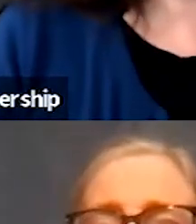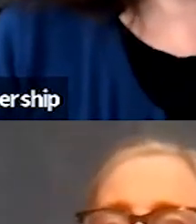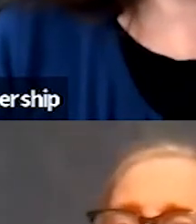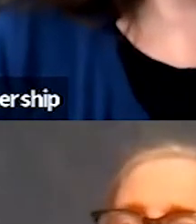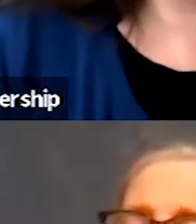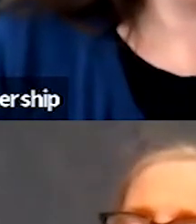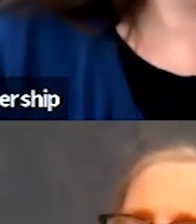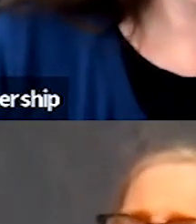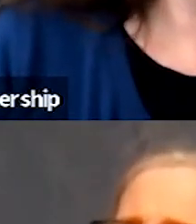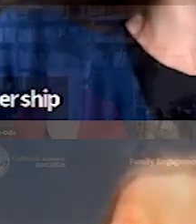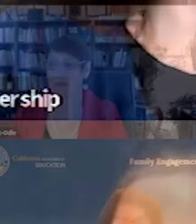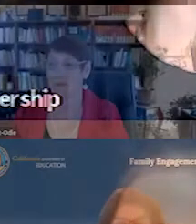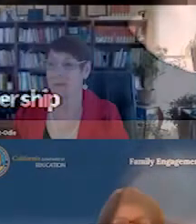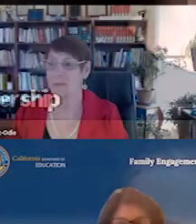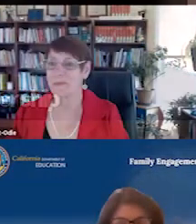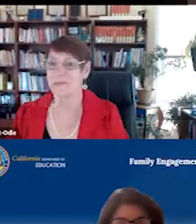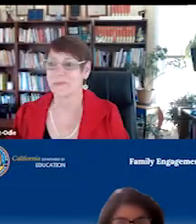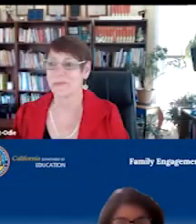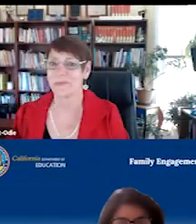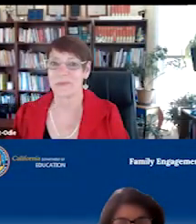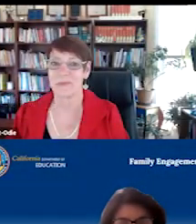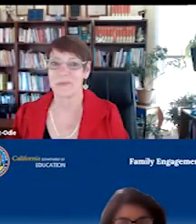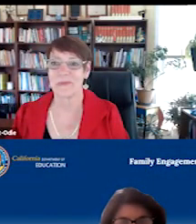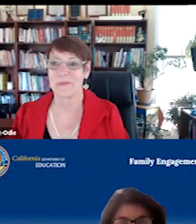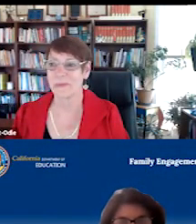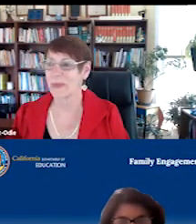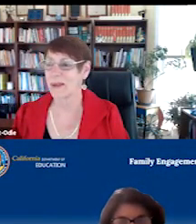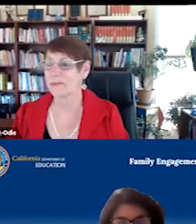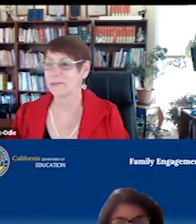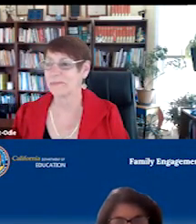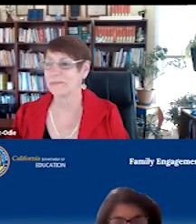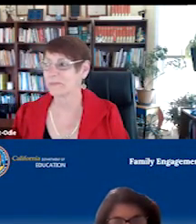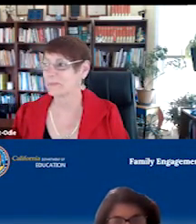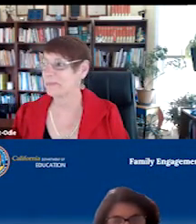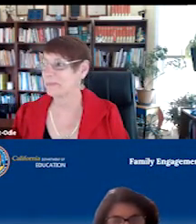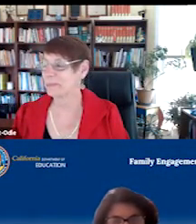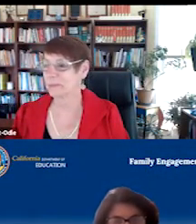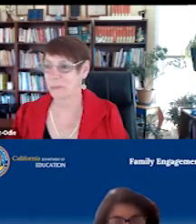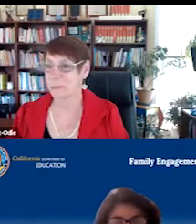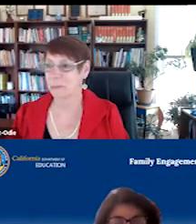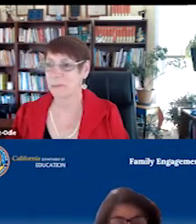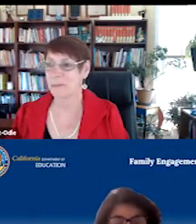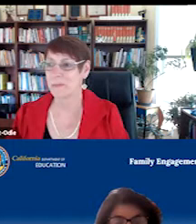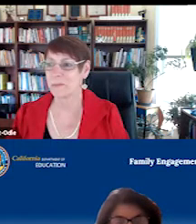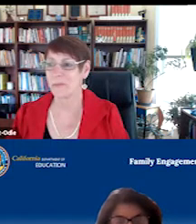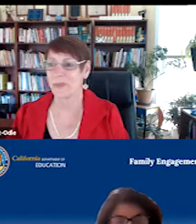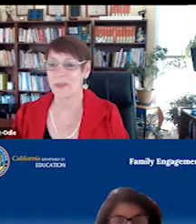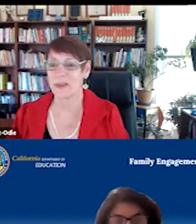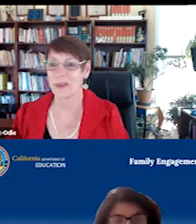definitely appreciate the opportunity to team with you and your department. So now I'd like to introduce Dr.